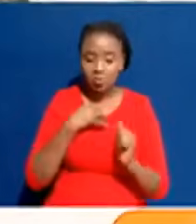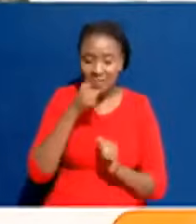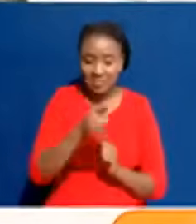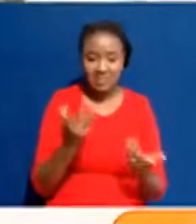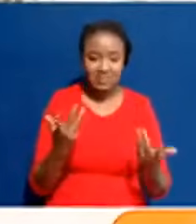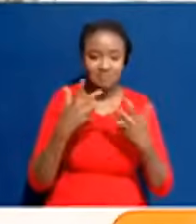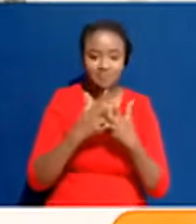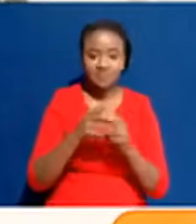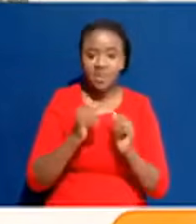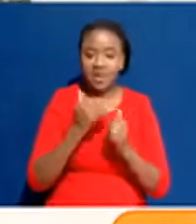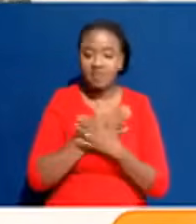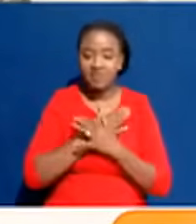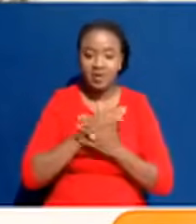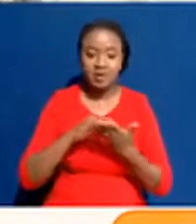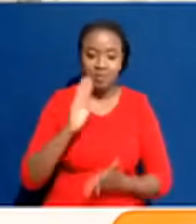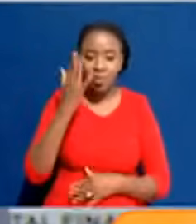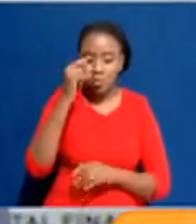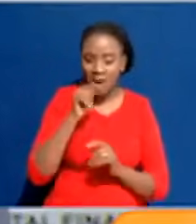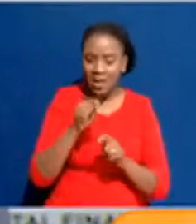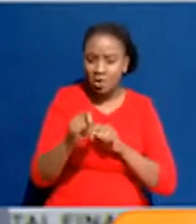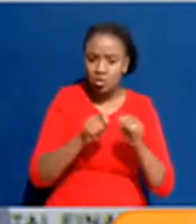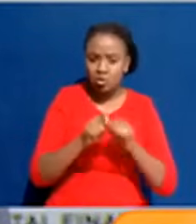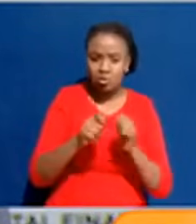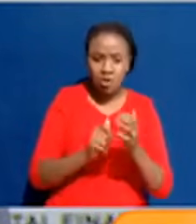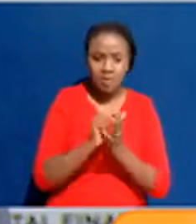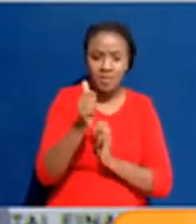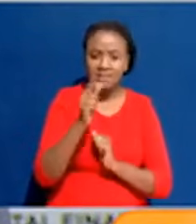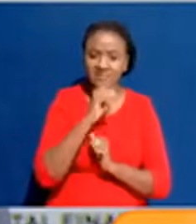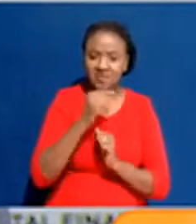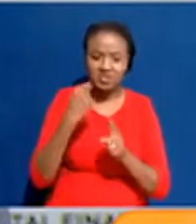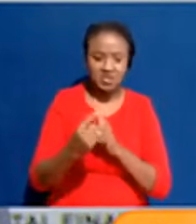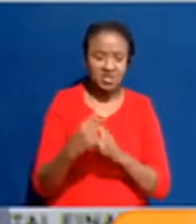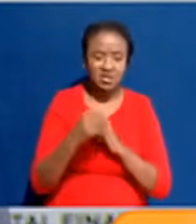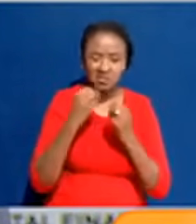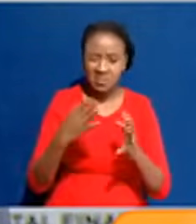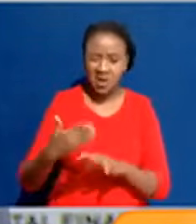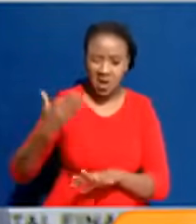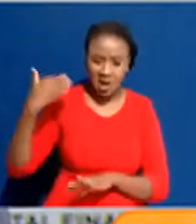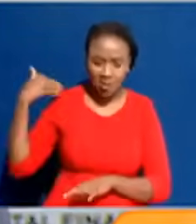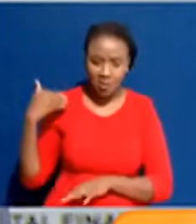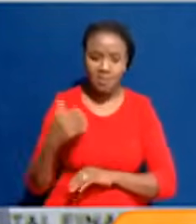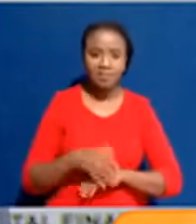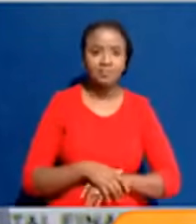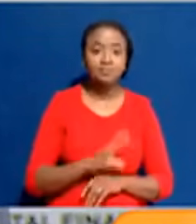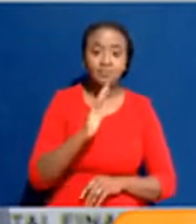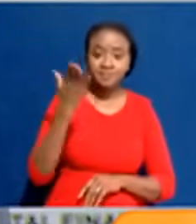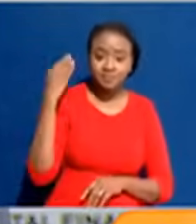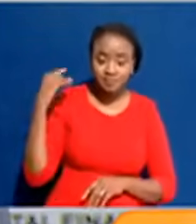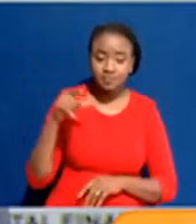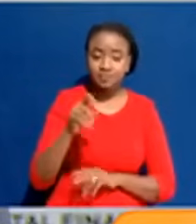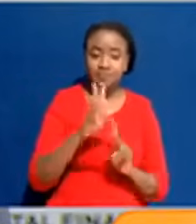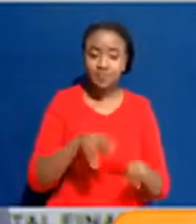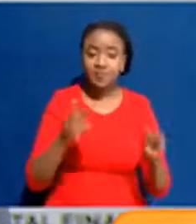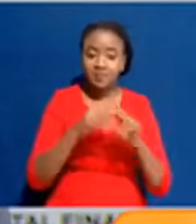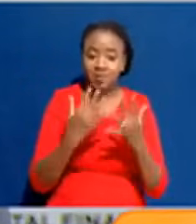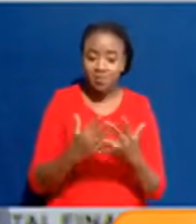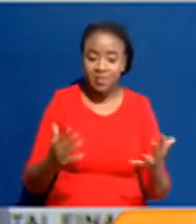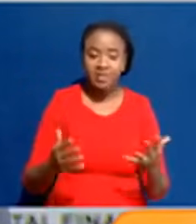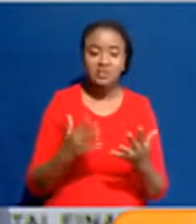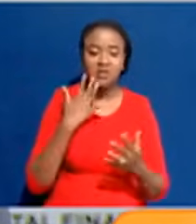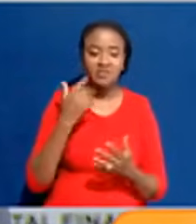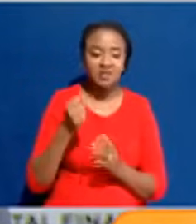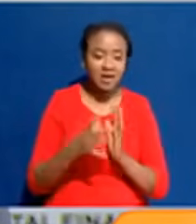friendly. Because the regulations were passed many years ago, that time $500 worth of anything was quite a lot of money. So there is a need to review